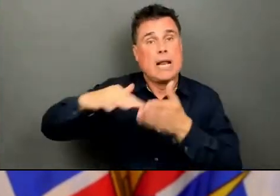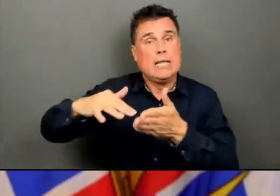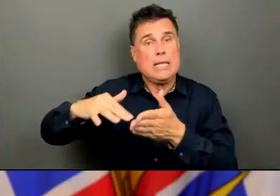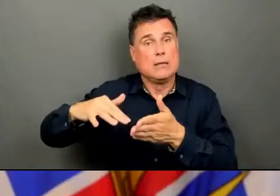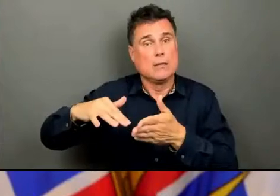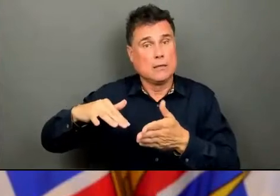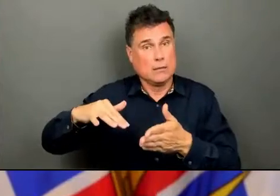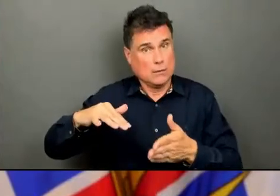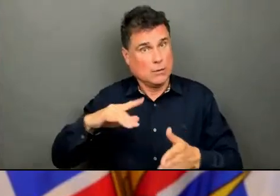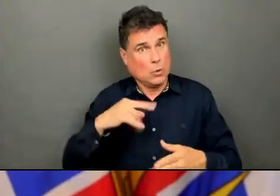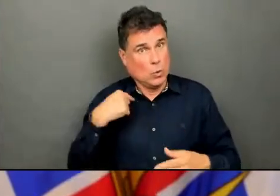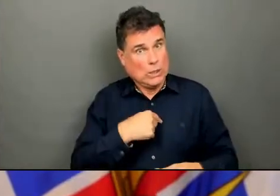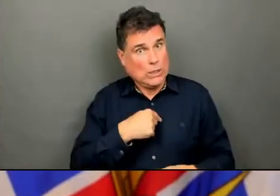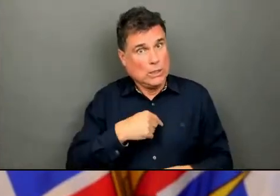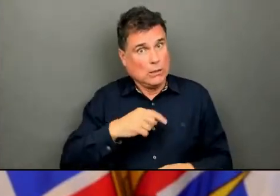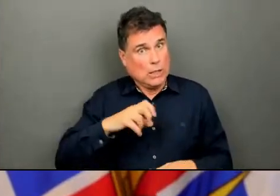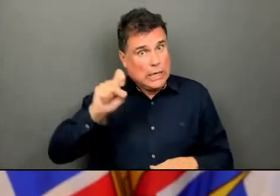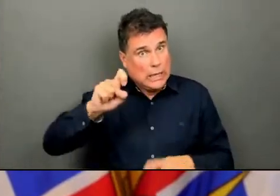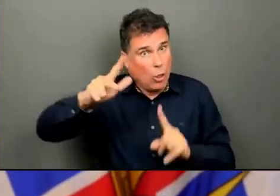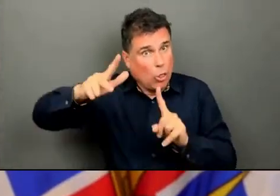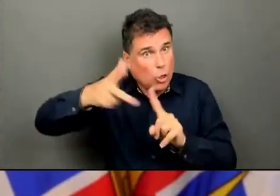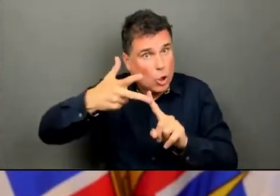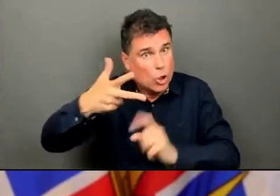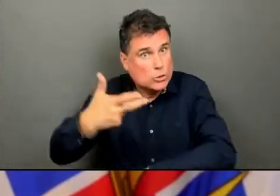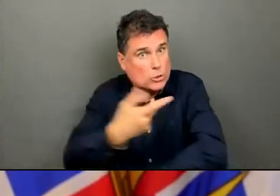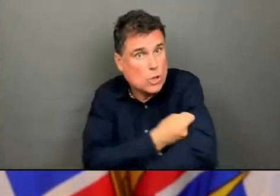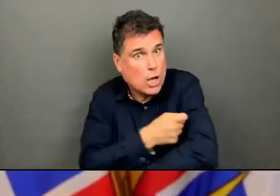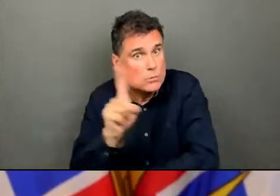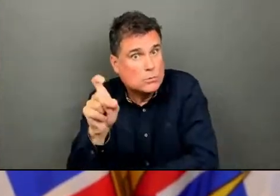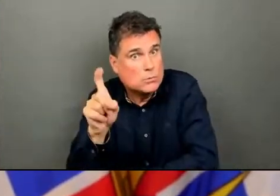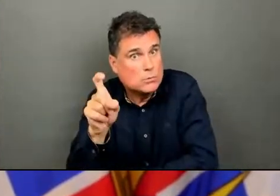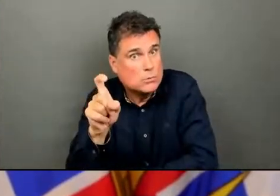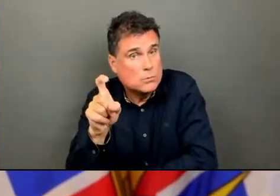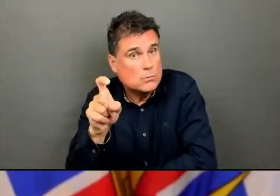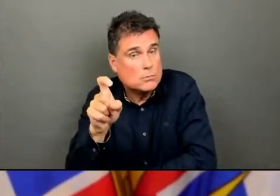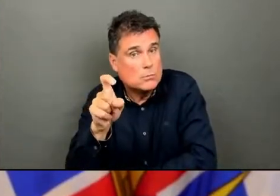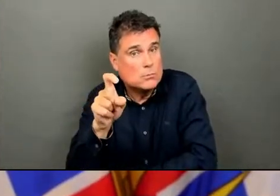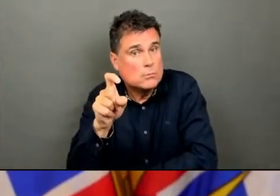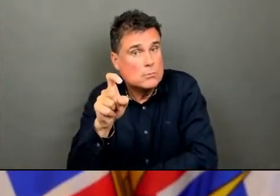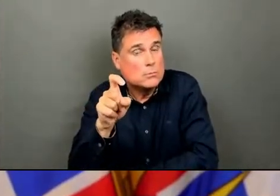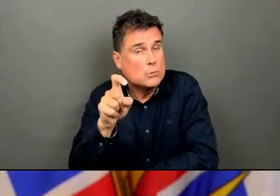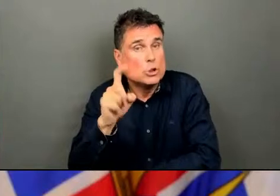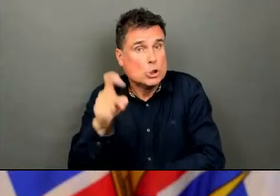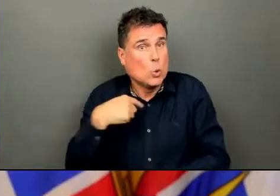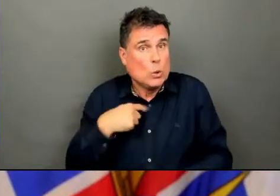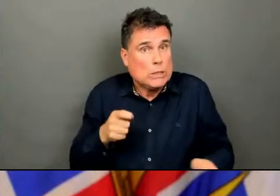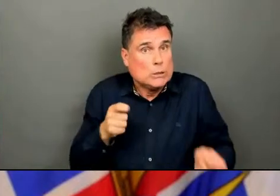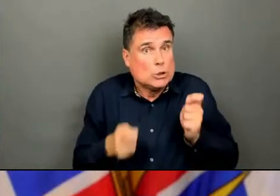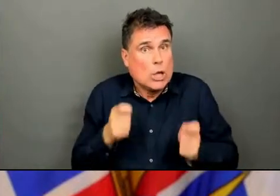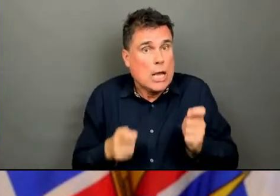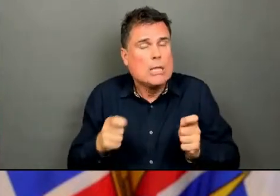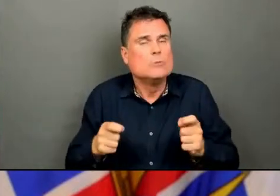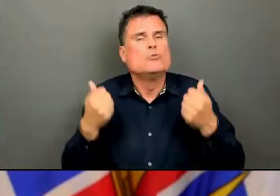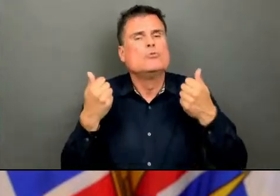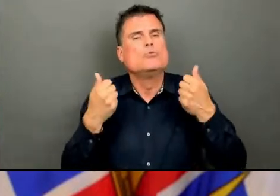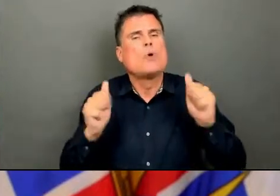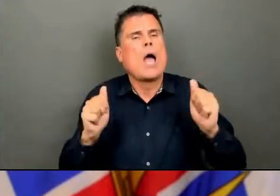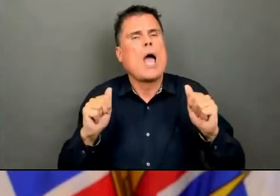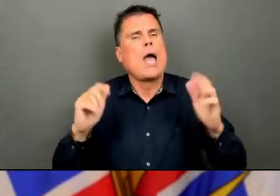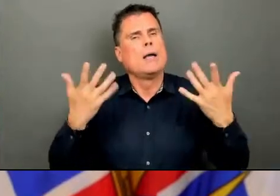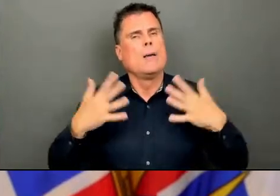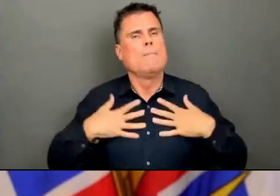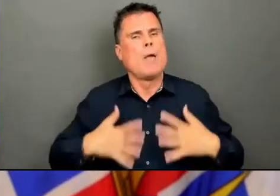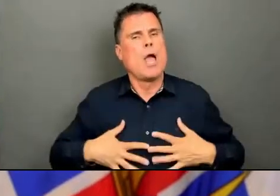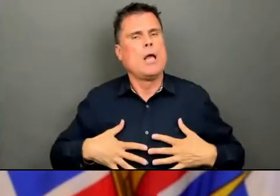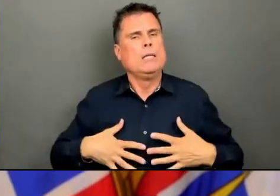it needs to be modified a little bit to account for some of the different strains or variants of the virus that are circulating. And